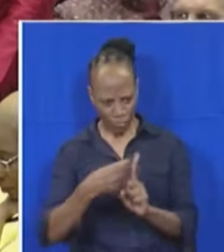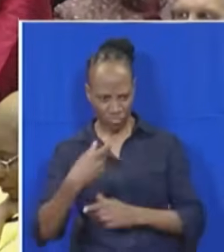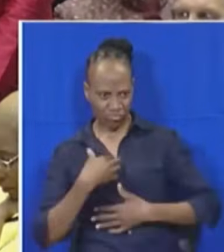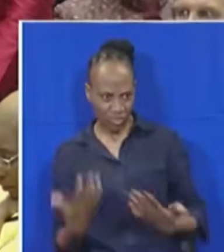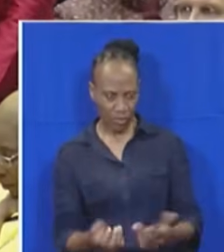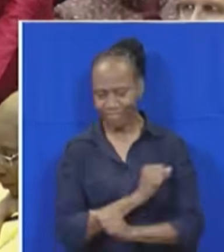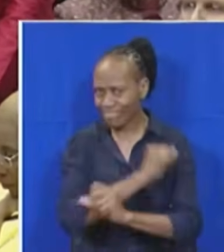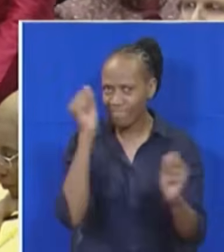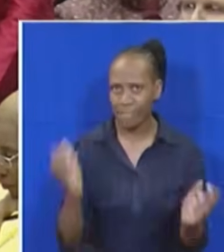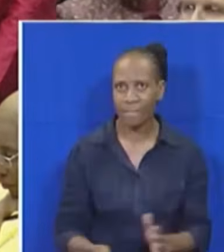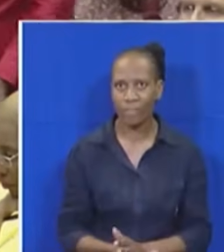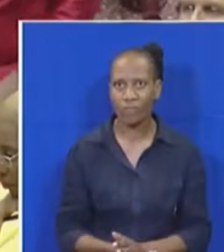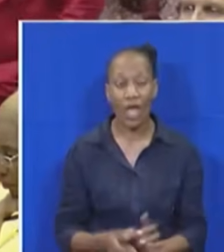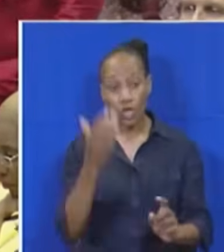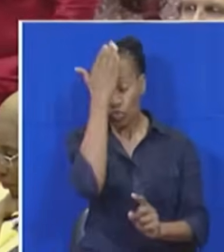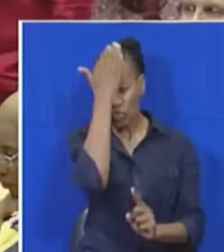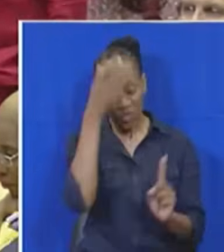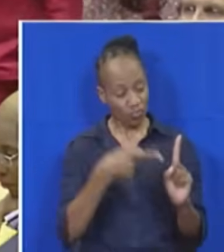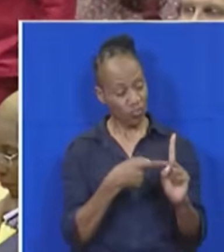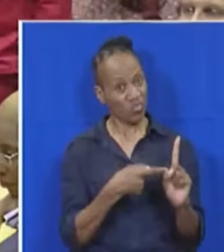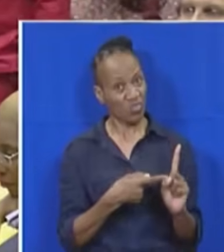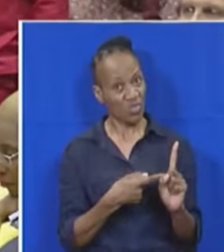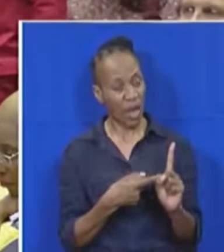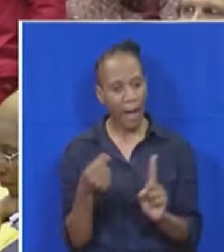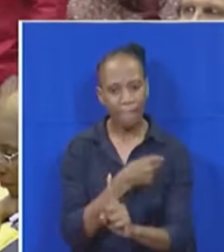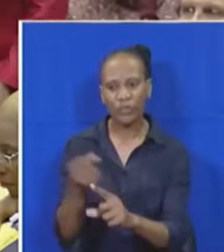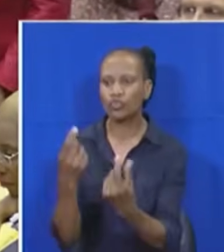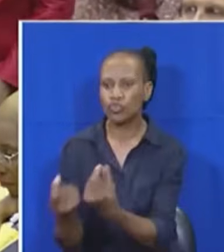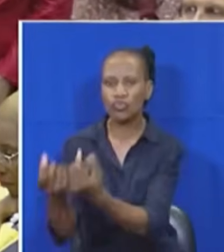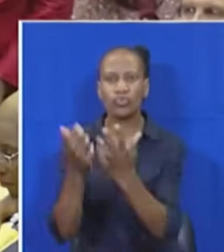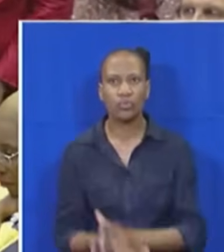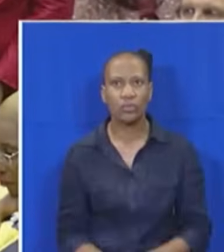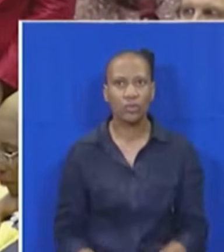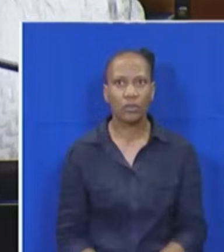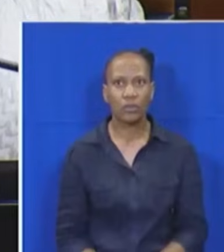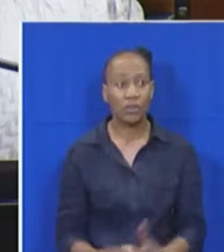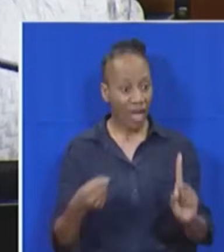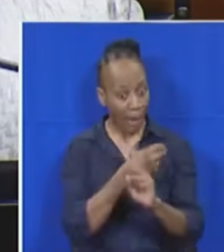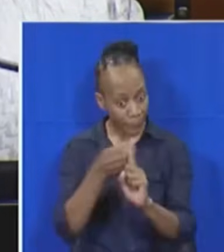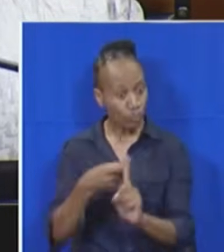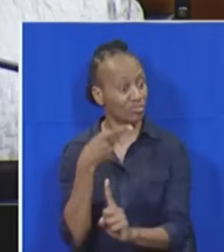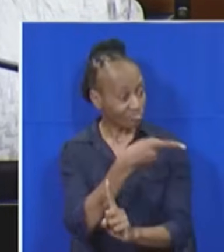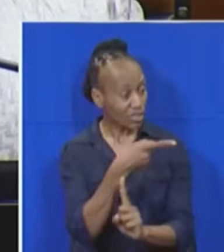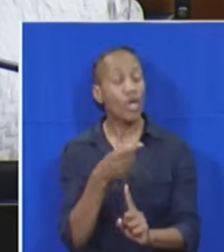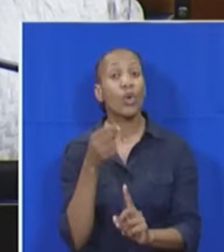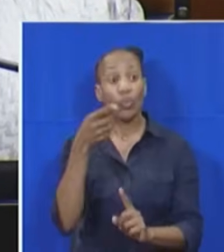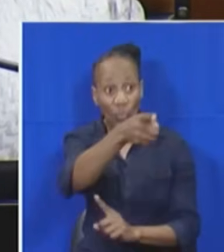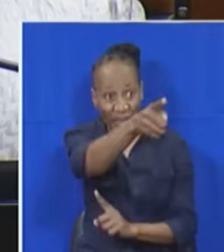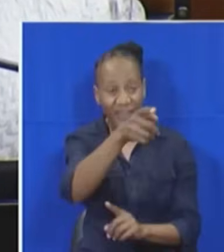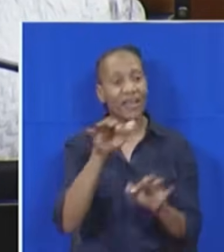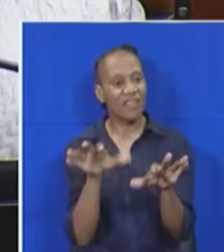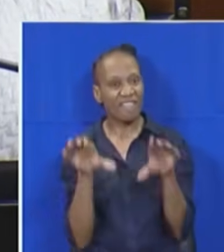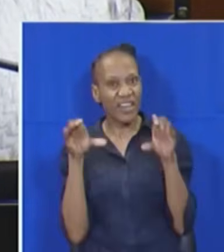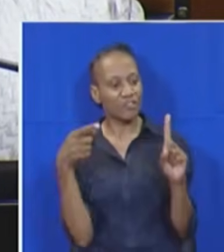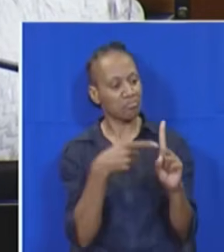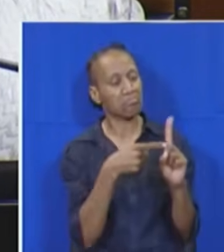going to we allow are abused you by Zuma. To abuse us the whole night. No, we are abused by Zuma. You are scared of Zuma. He used you,